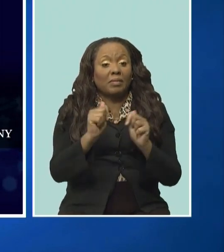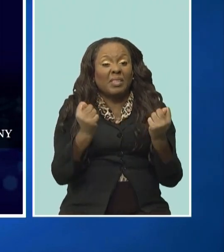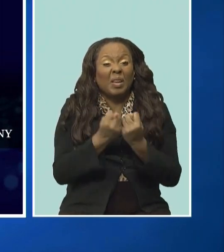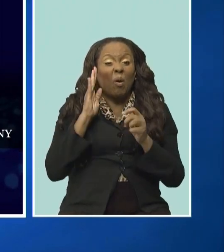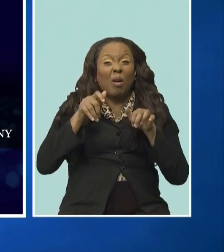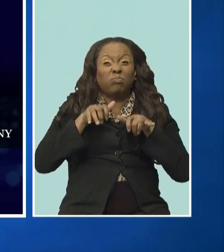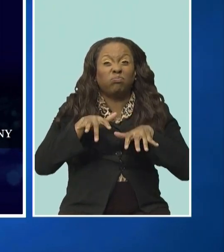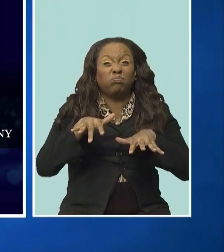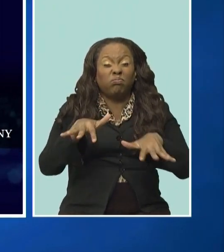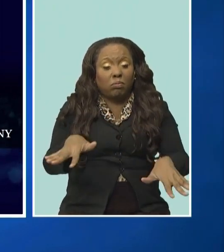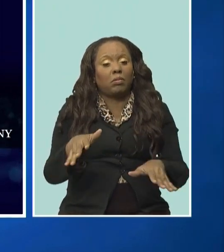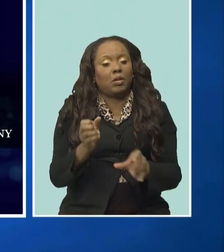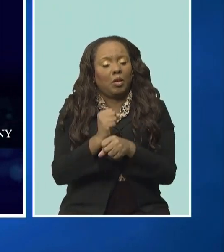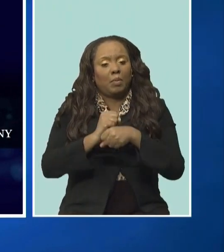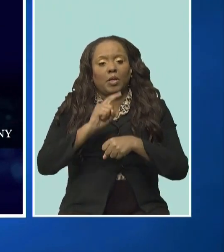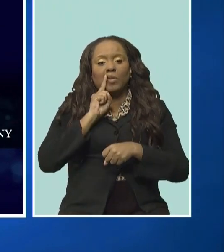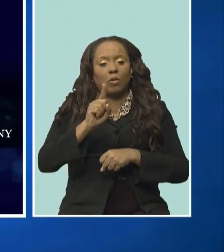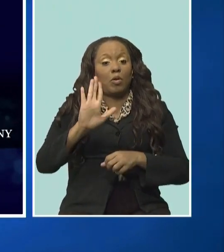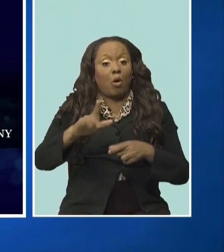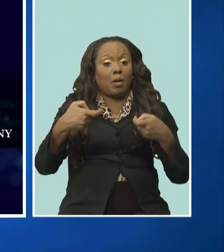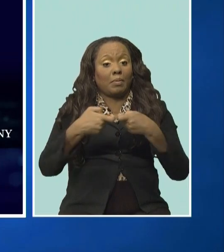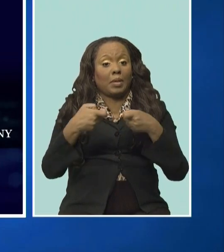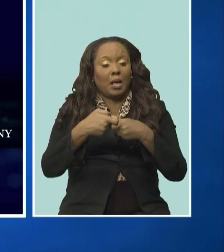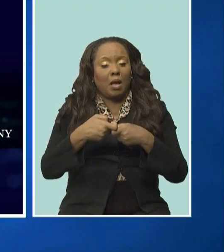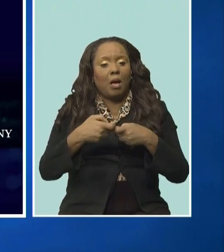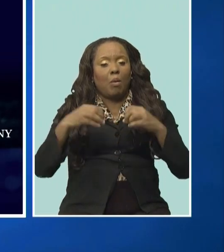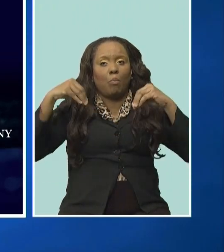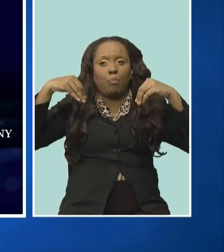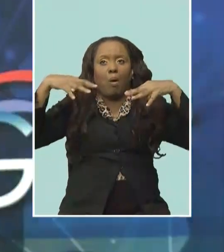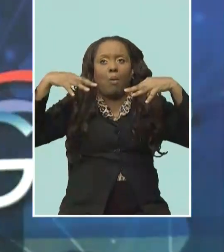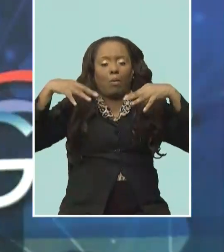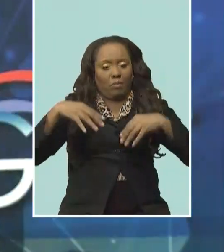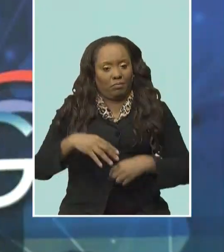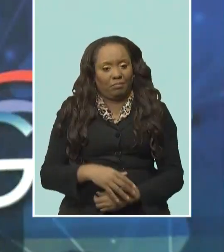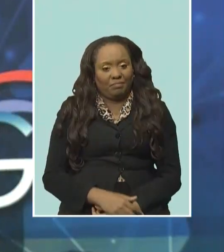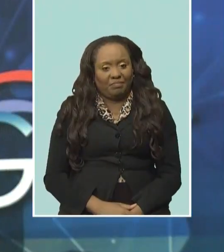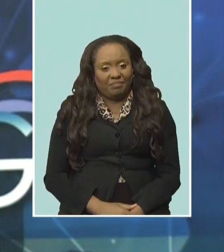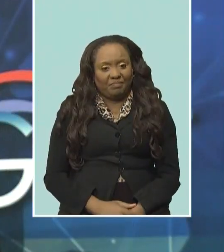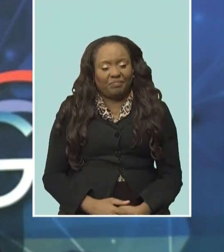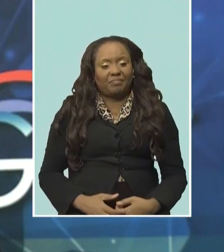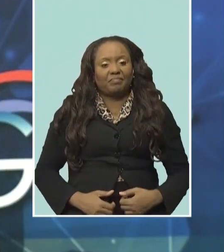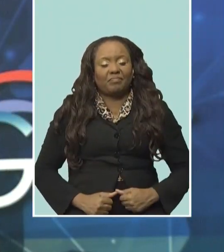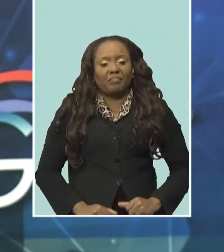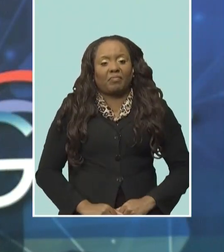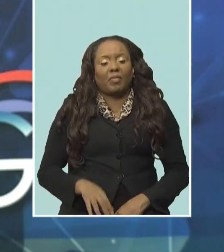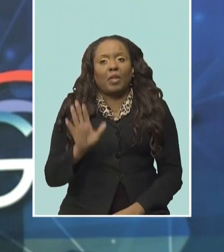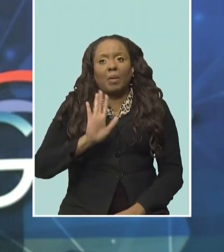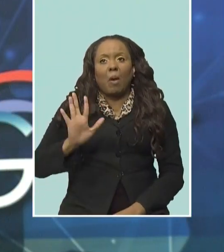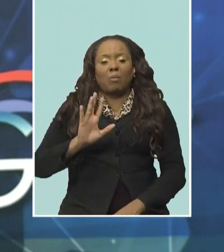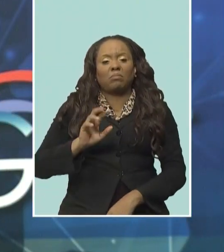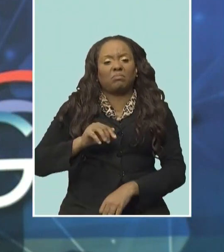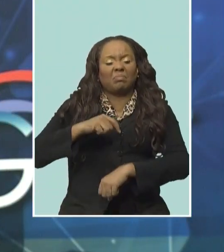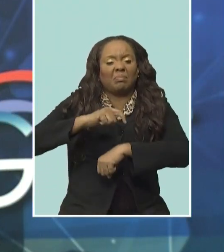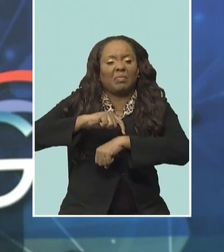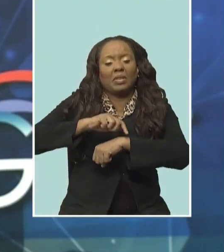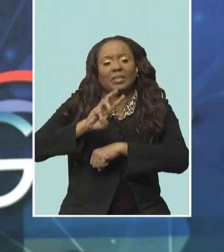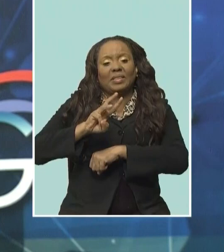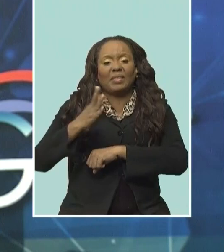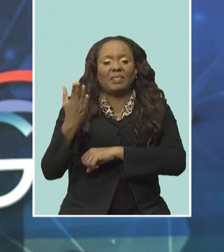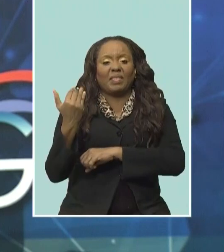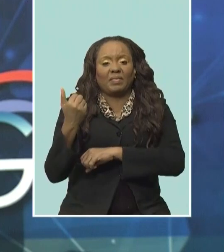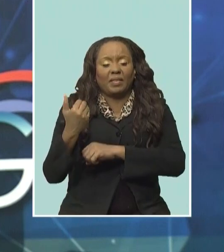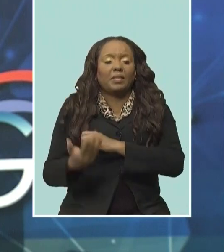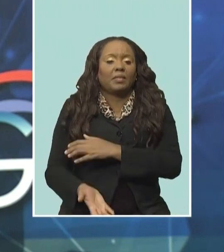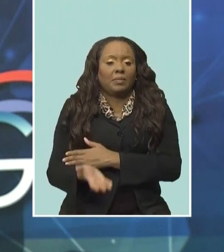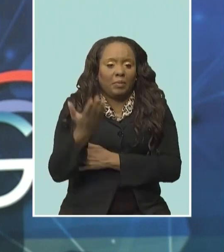the next few hours to restore electricity to everyone. It was just around 6:15 this morning that Minister of